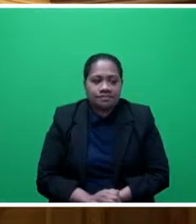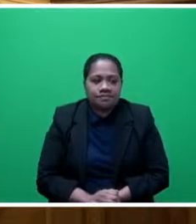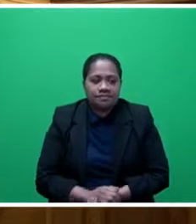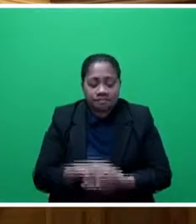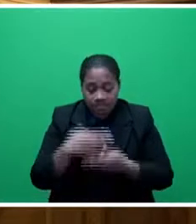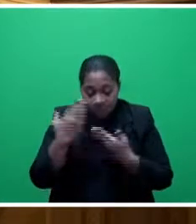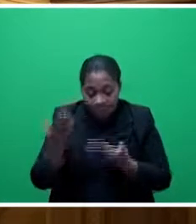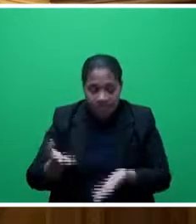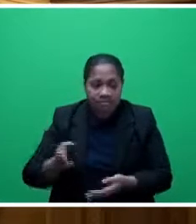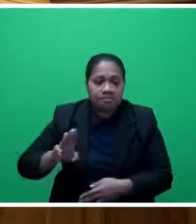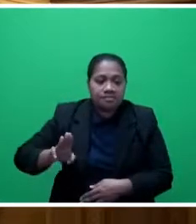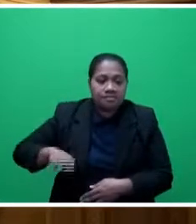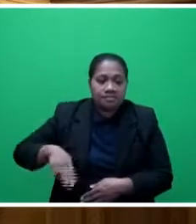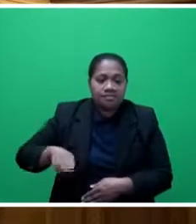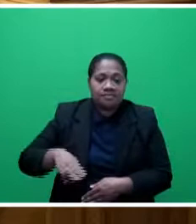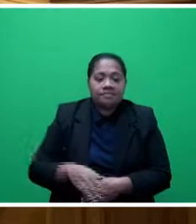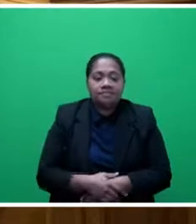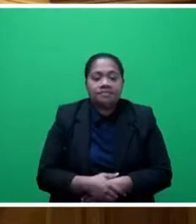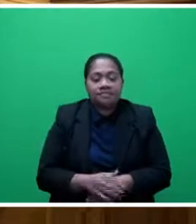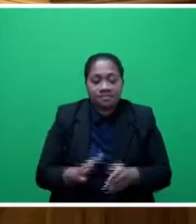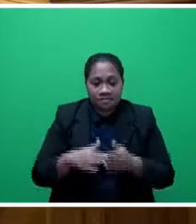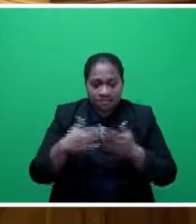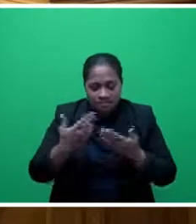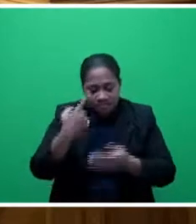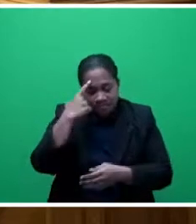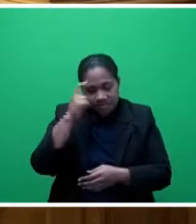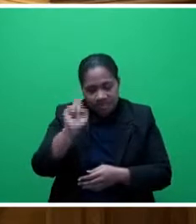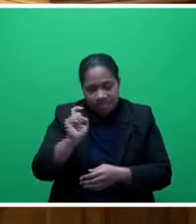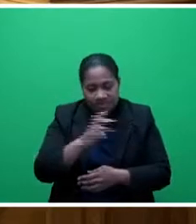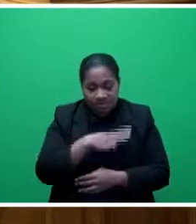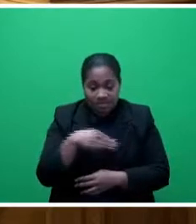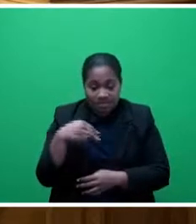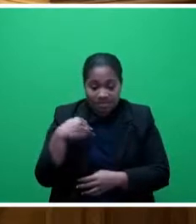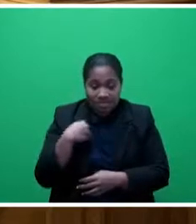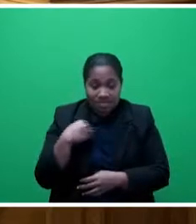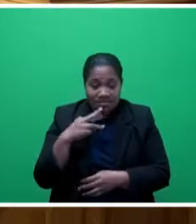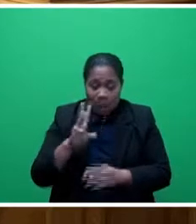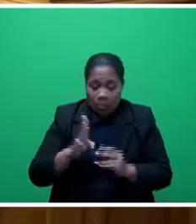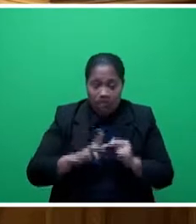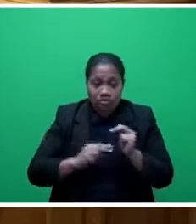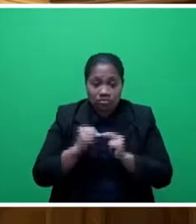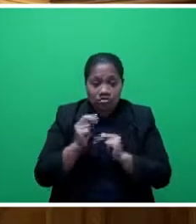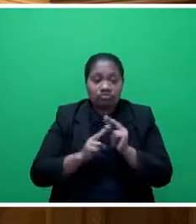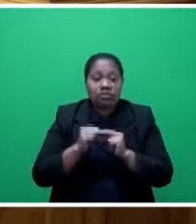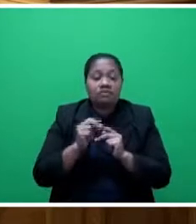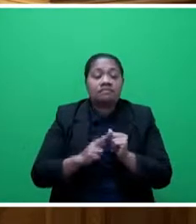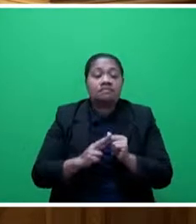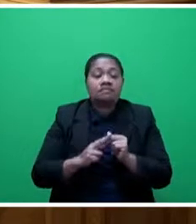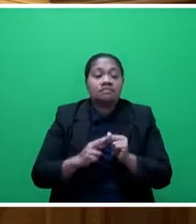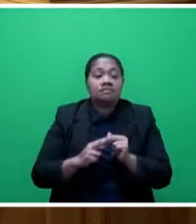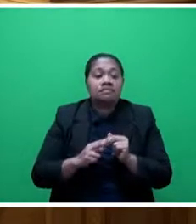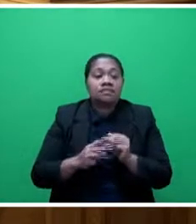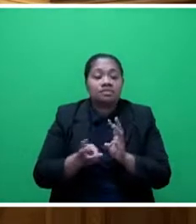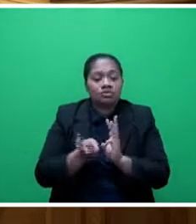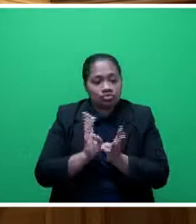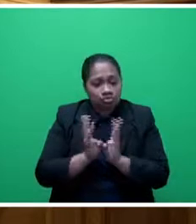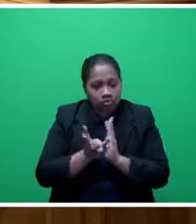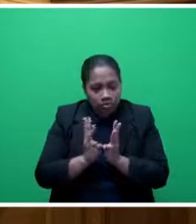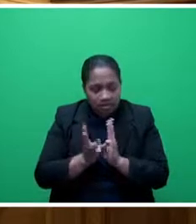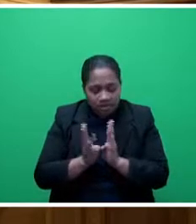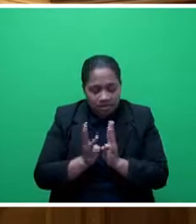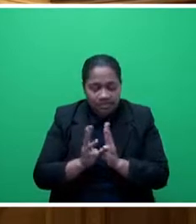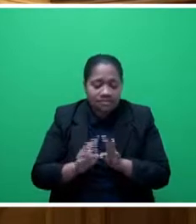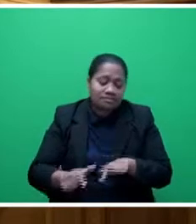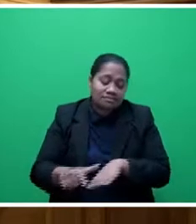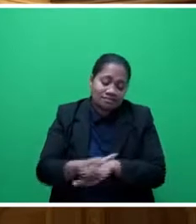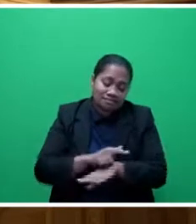Honourable members, I now call upon the Minister for Infrastructure, Meteorological Services,